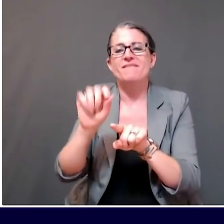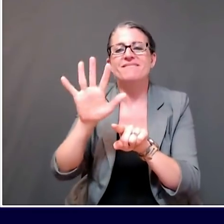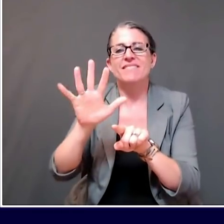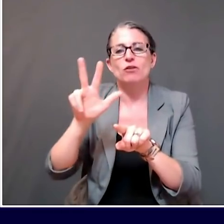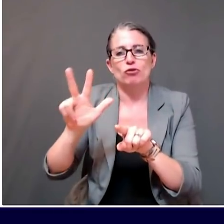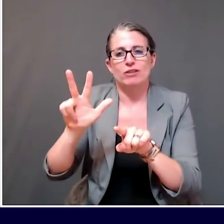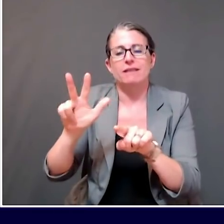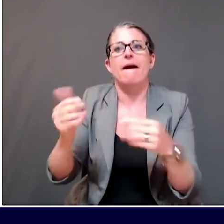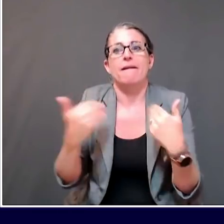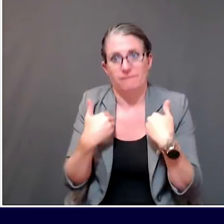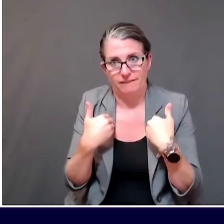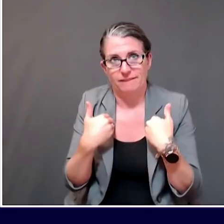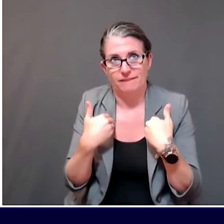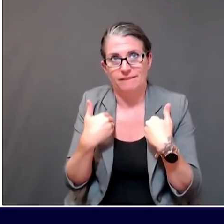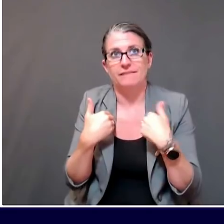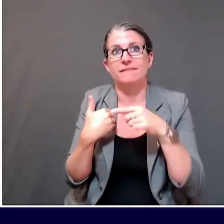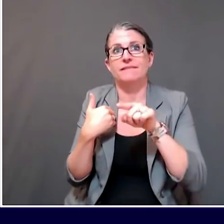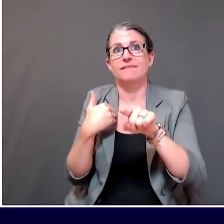exactly 1.0%.